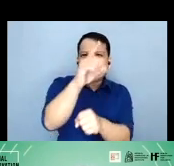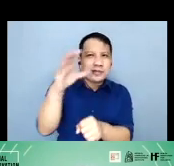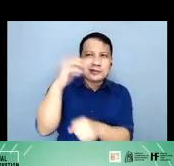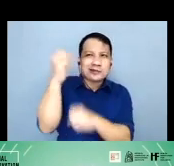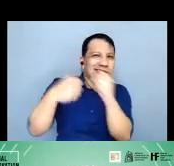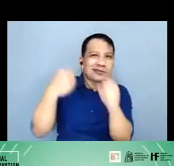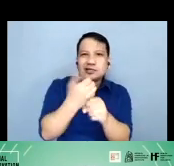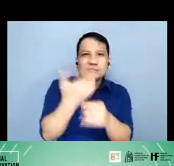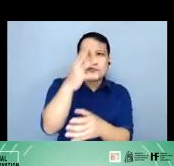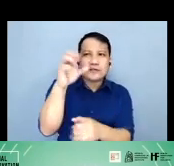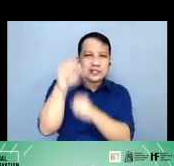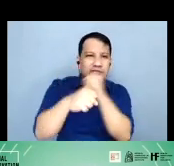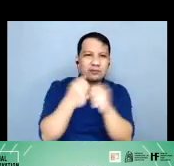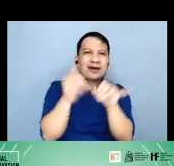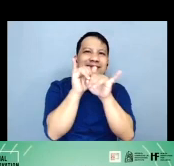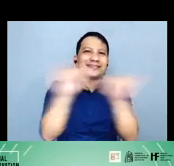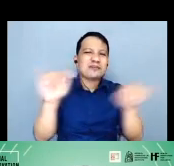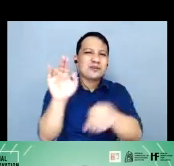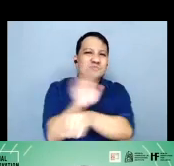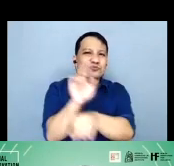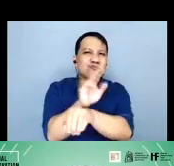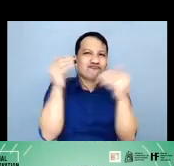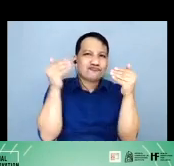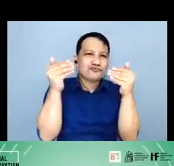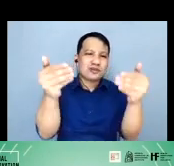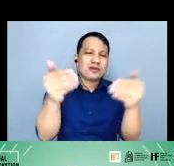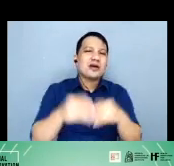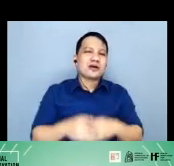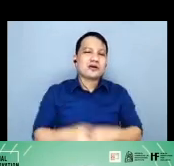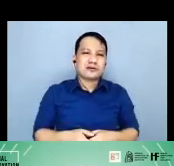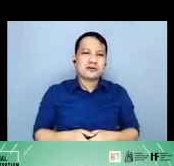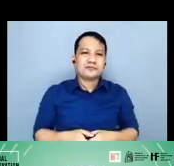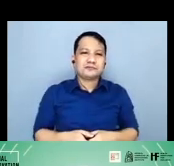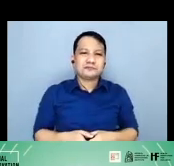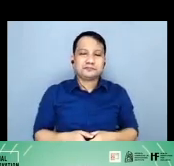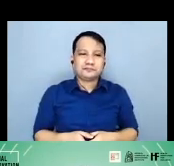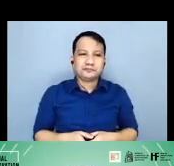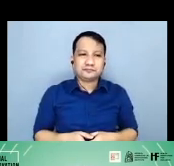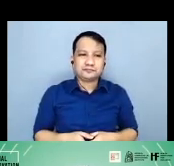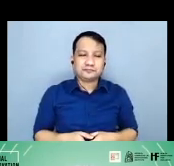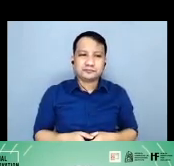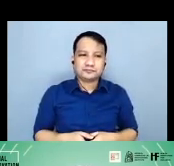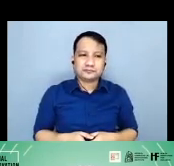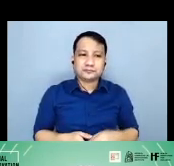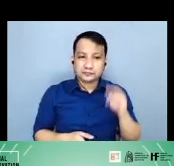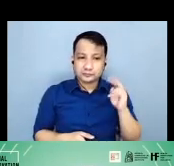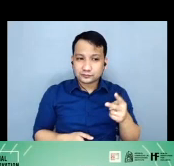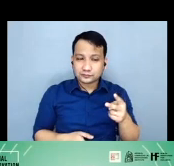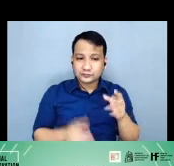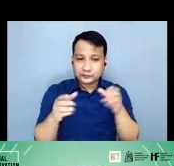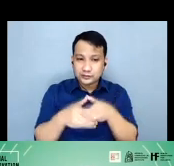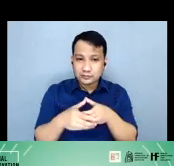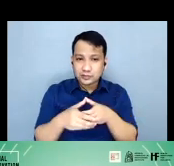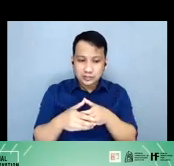now, we will be able to continue this kind of action, this course that we are doing. And the second part, which is sustainable